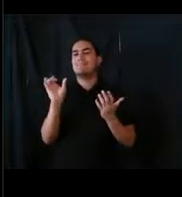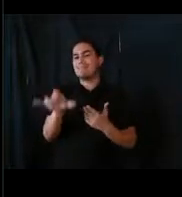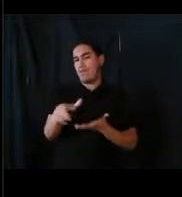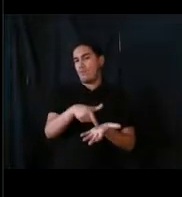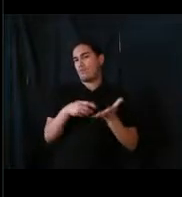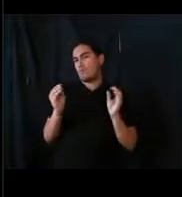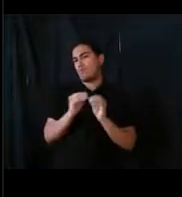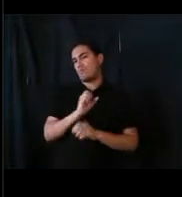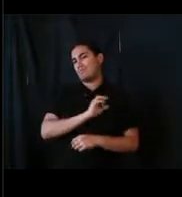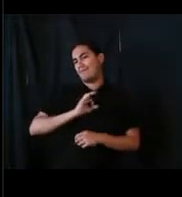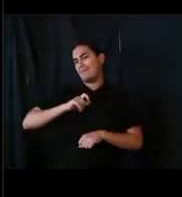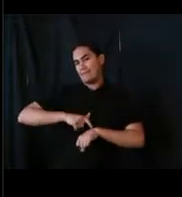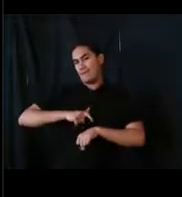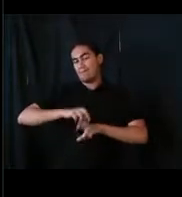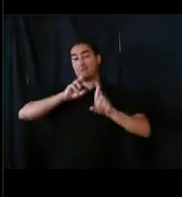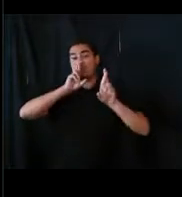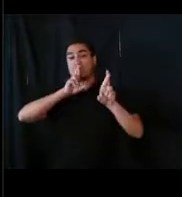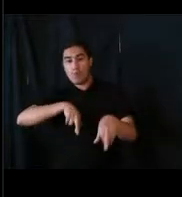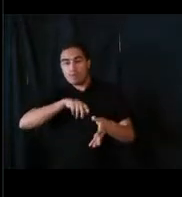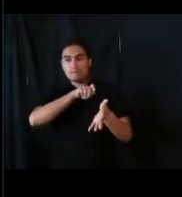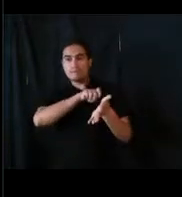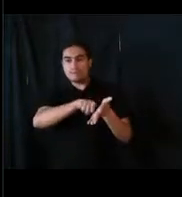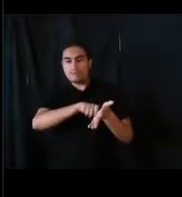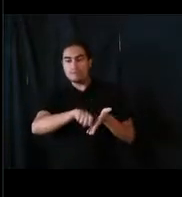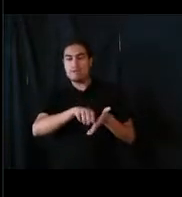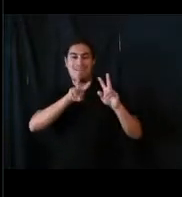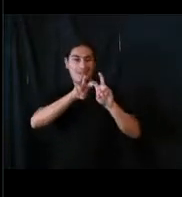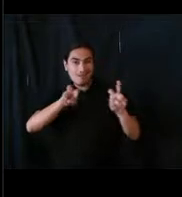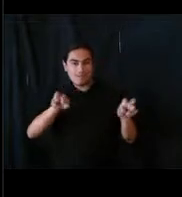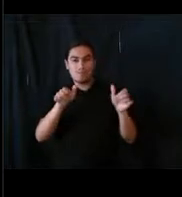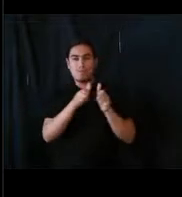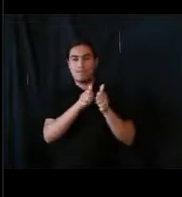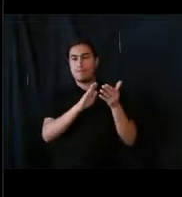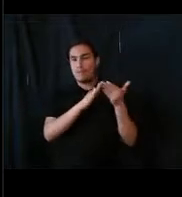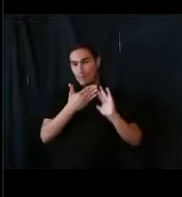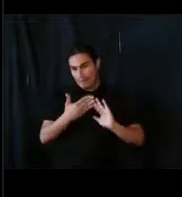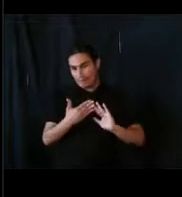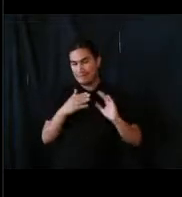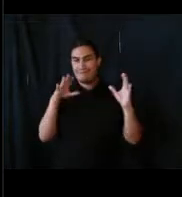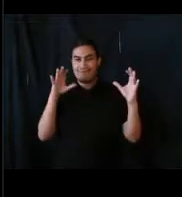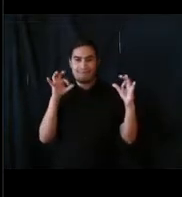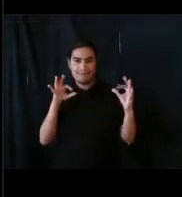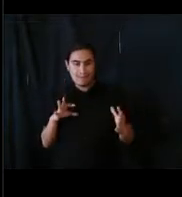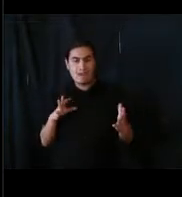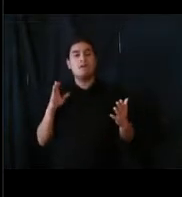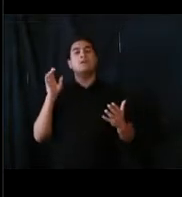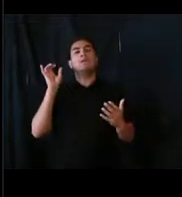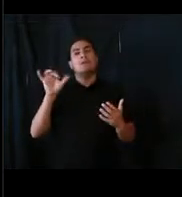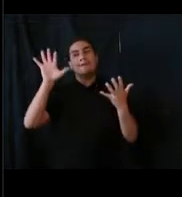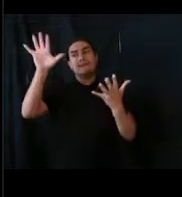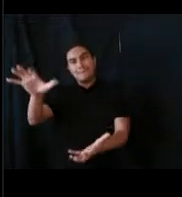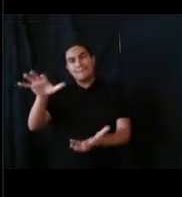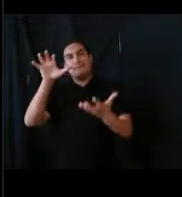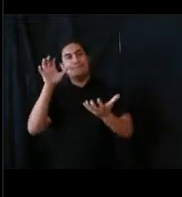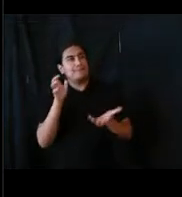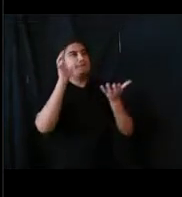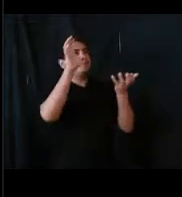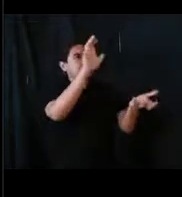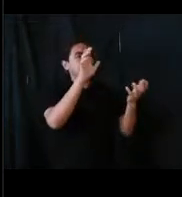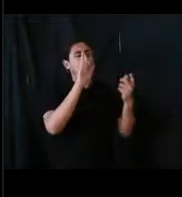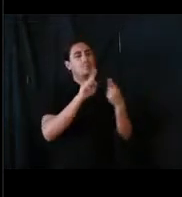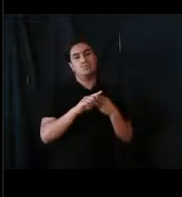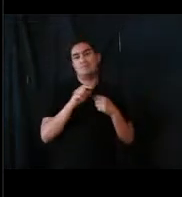requires report back um analysis with the community to get feedback to then take up to the advisory group on